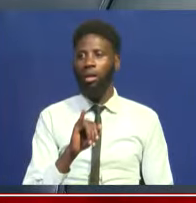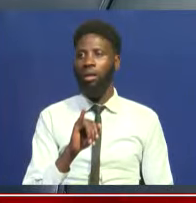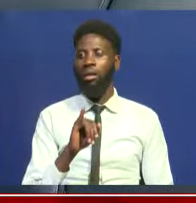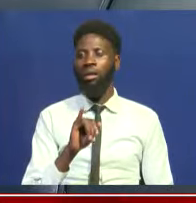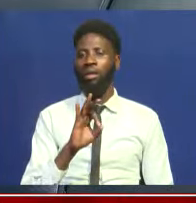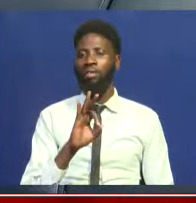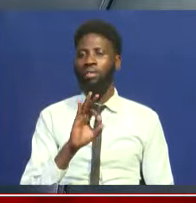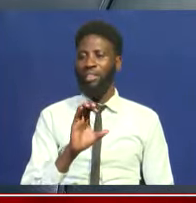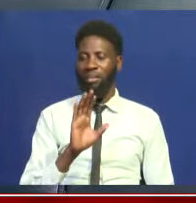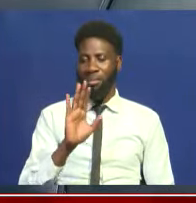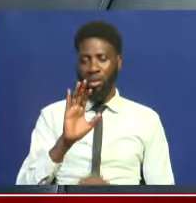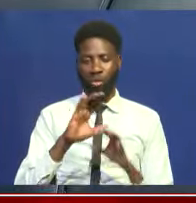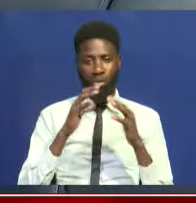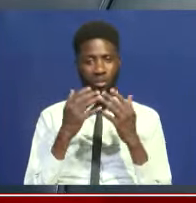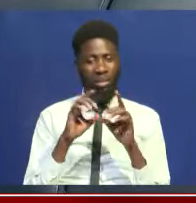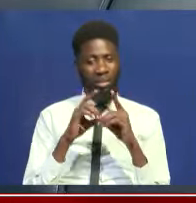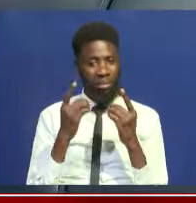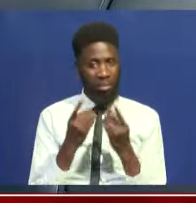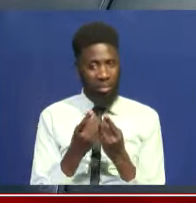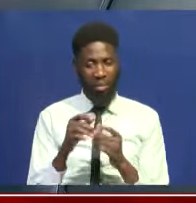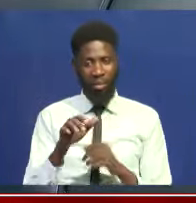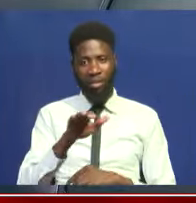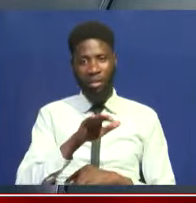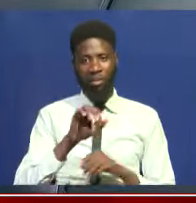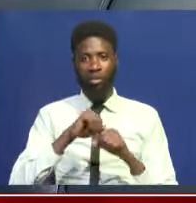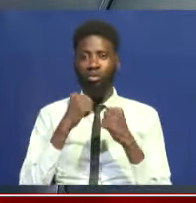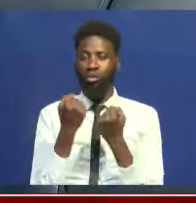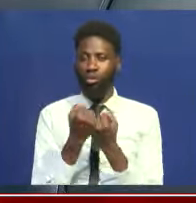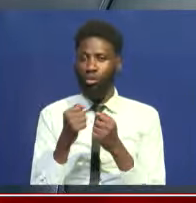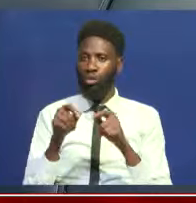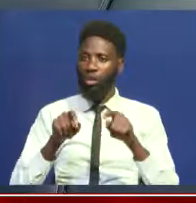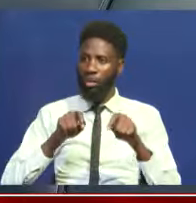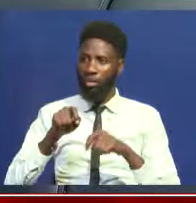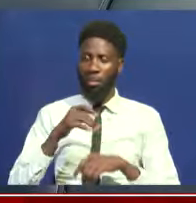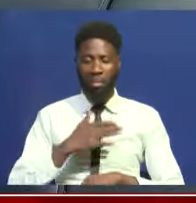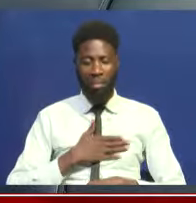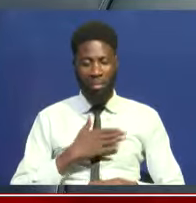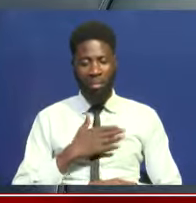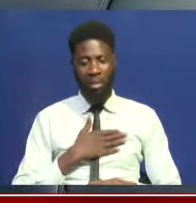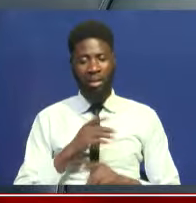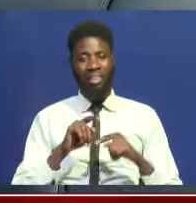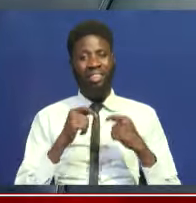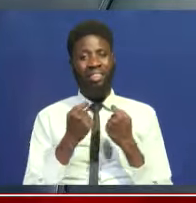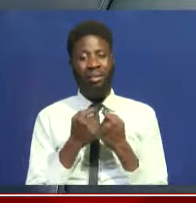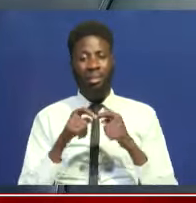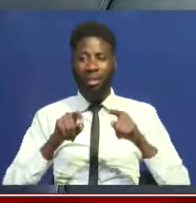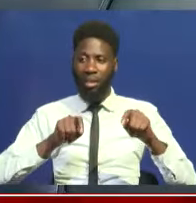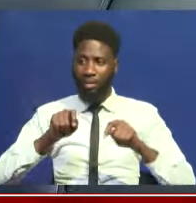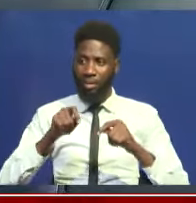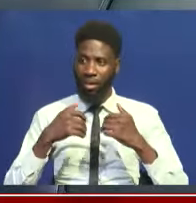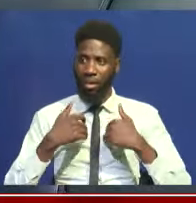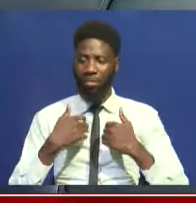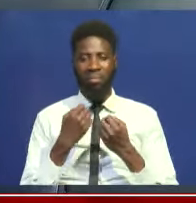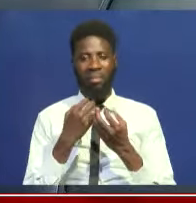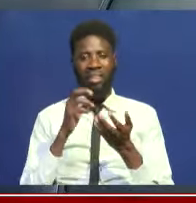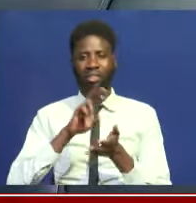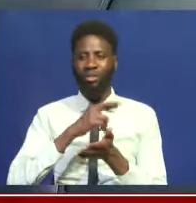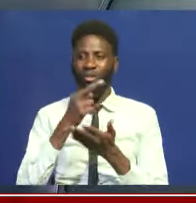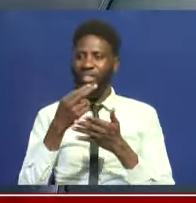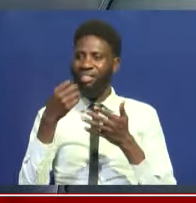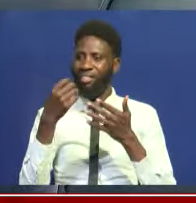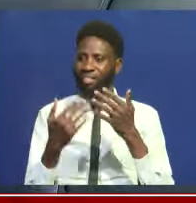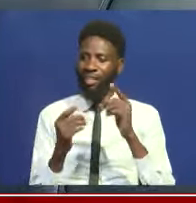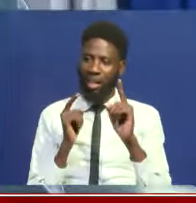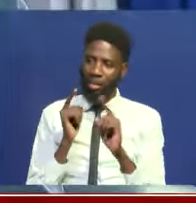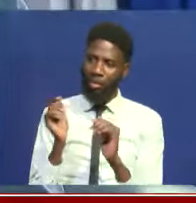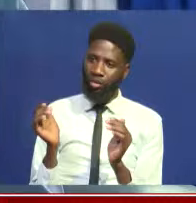for Environment, Social, and Governance, and my corporate governance team at the time had put together lots of resources for